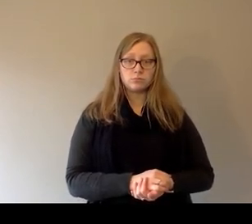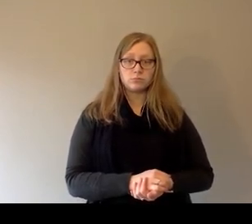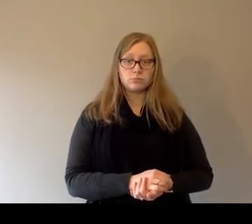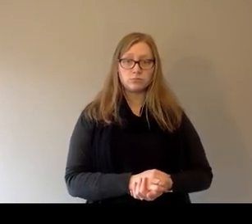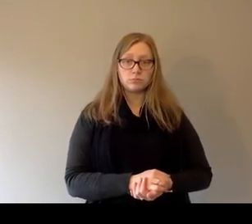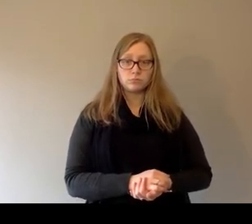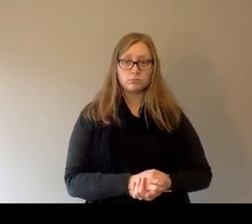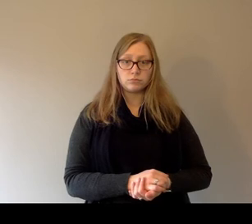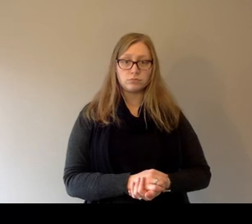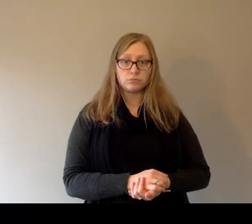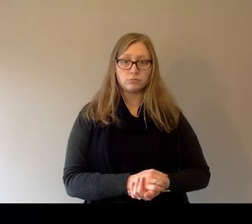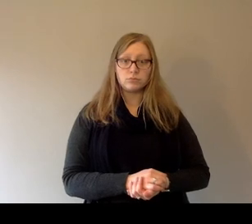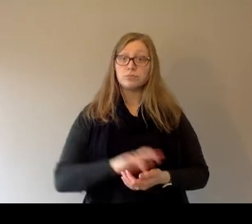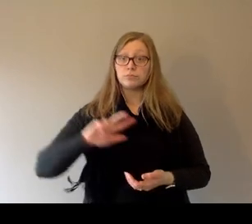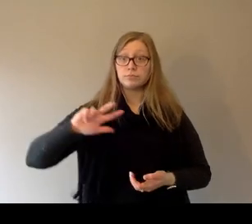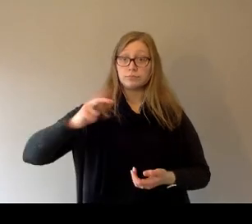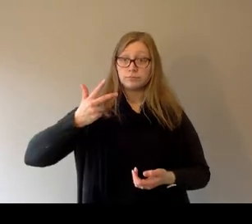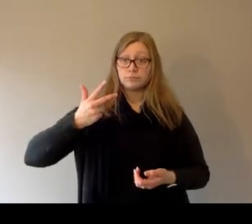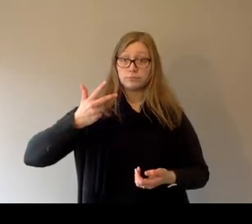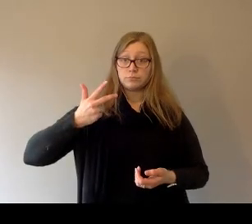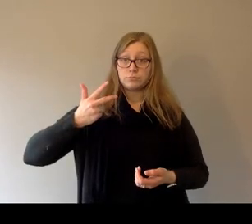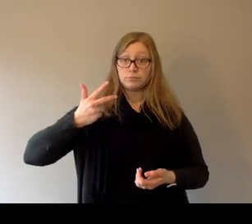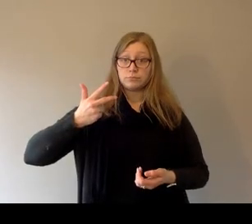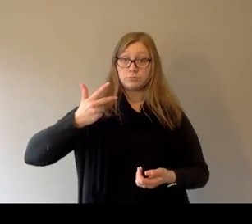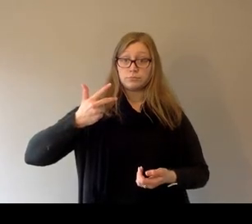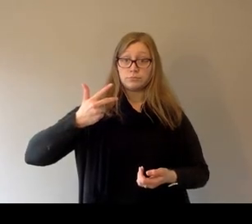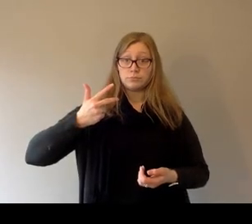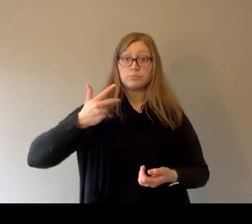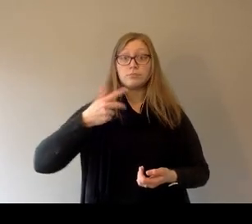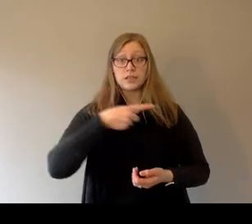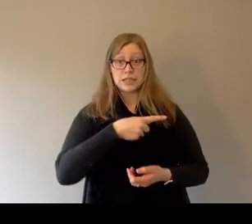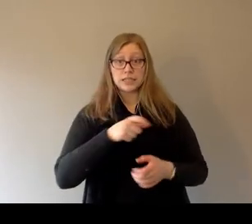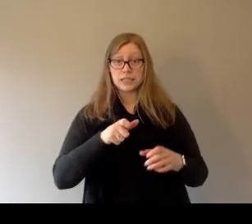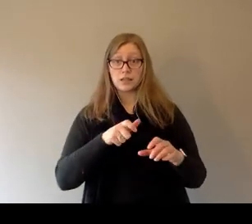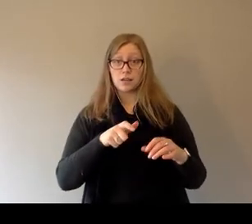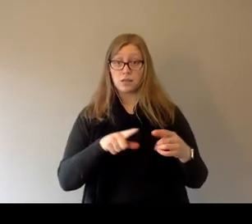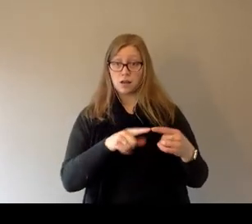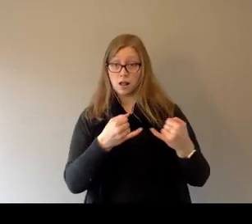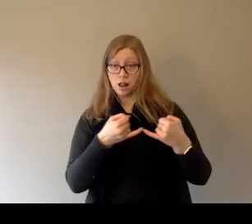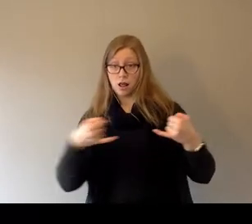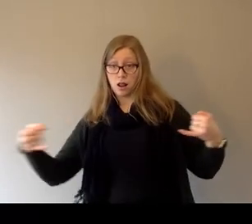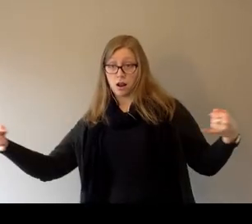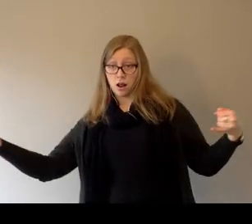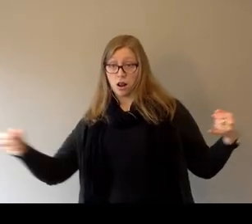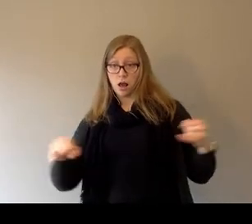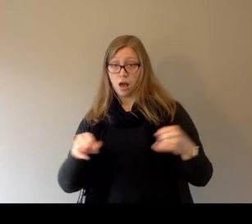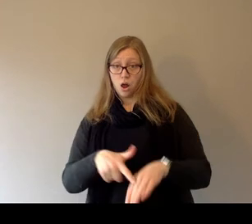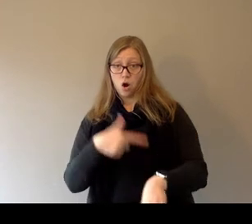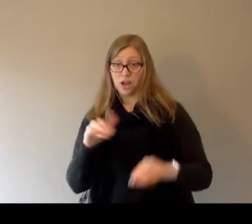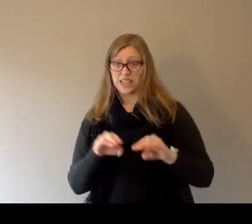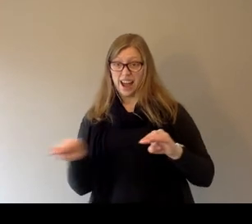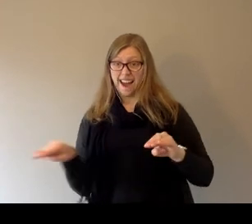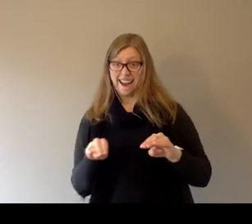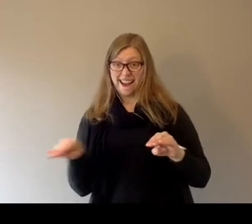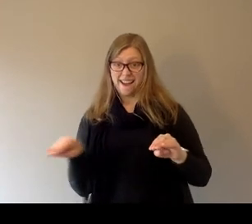need to talk about is this length here. And remember, that's the reflexive property of congruence because in this